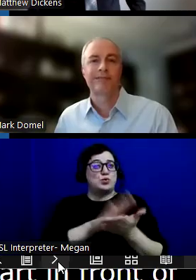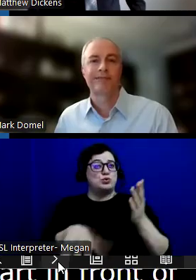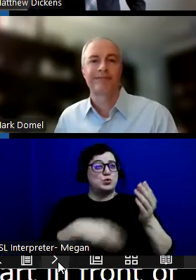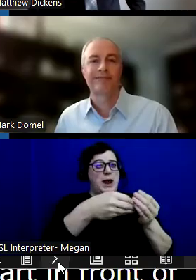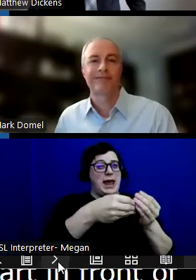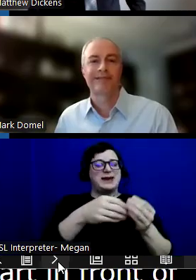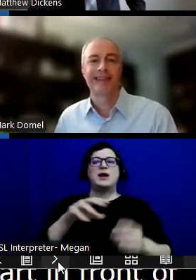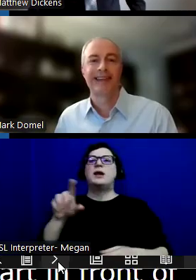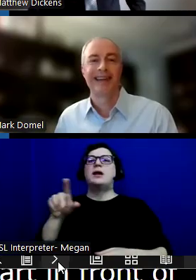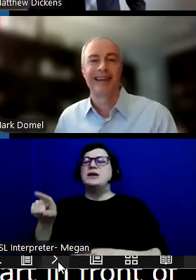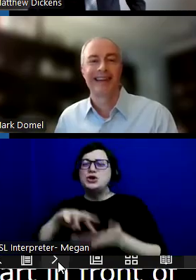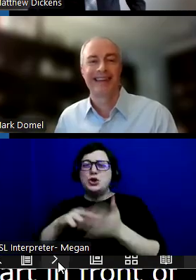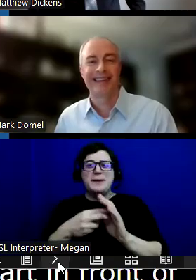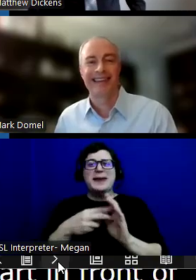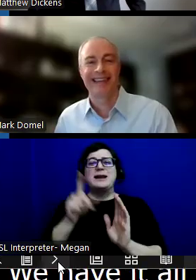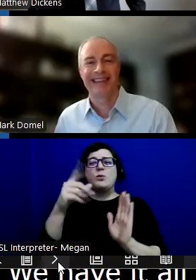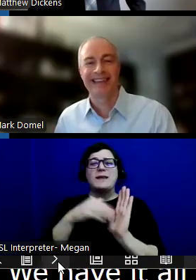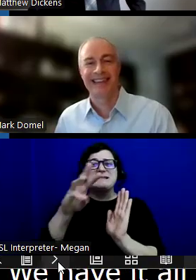1,600. I'm sorry if I said 16,000.